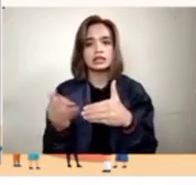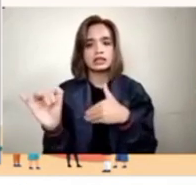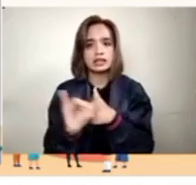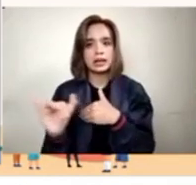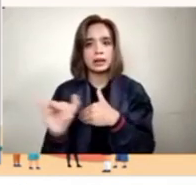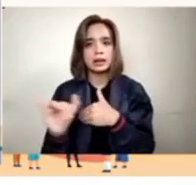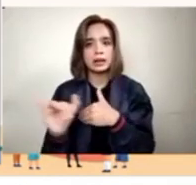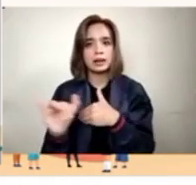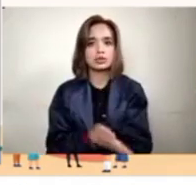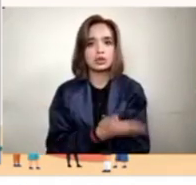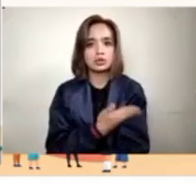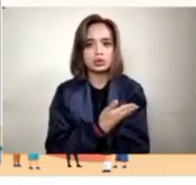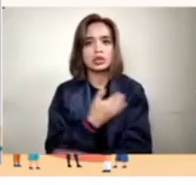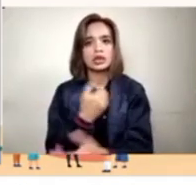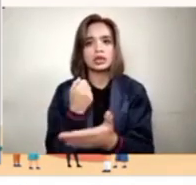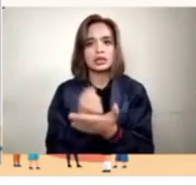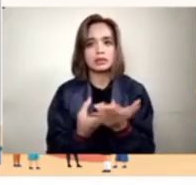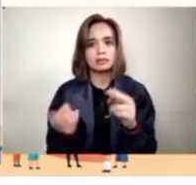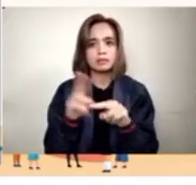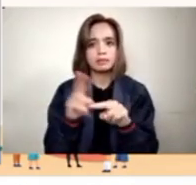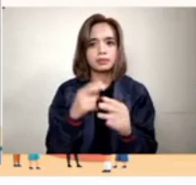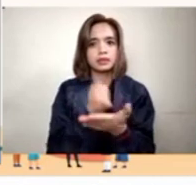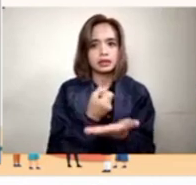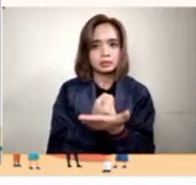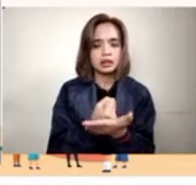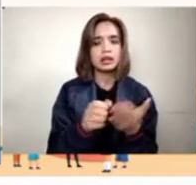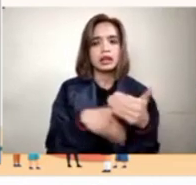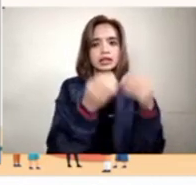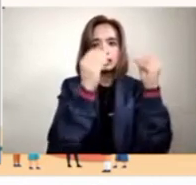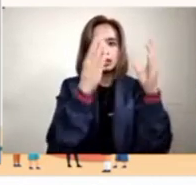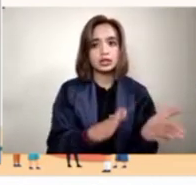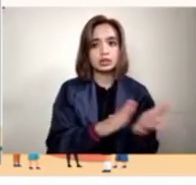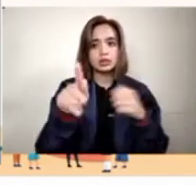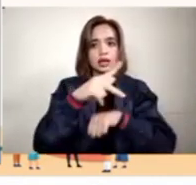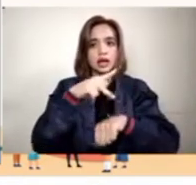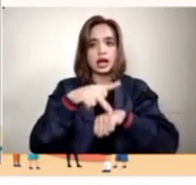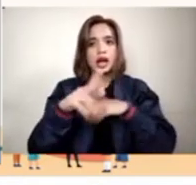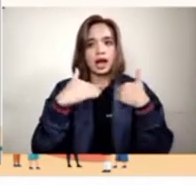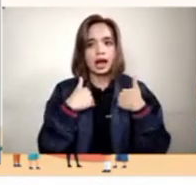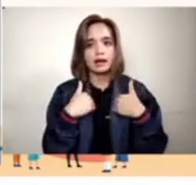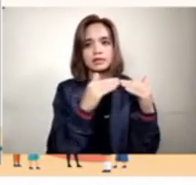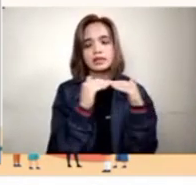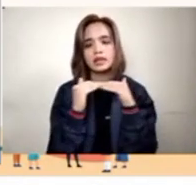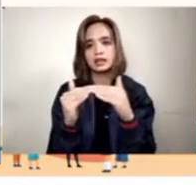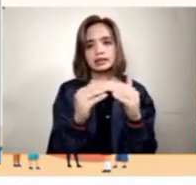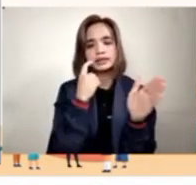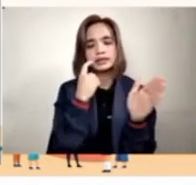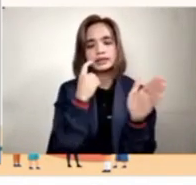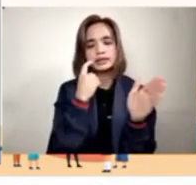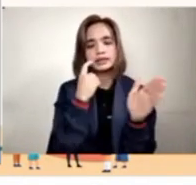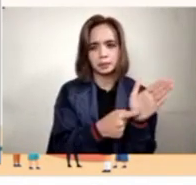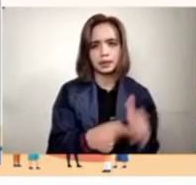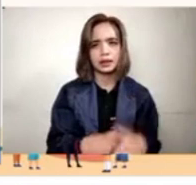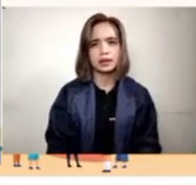in stature and compensation, and teachers and principals complement each other and given equal